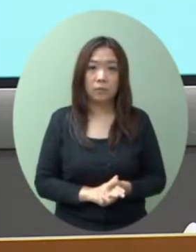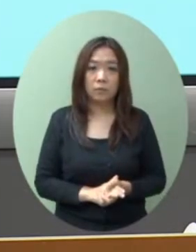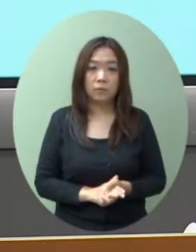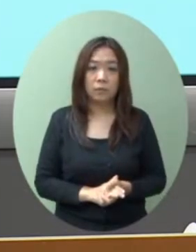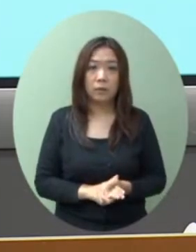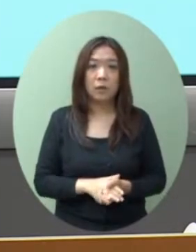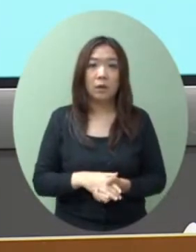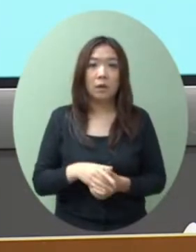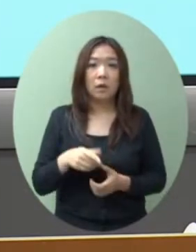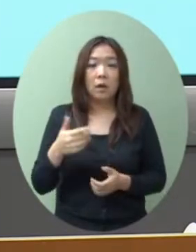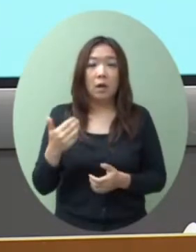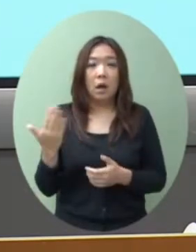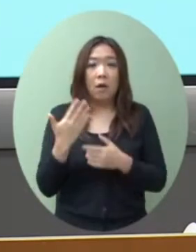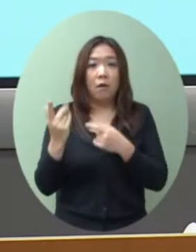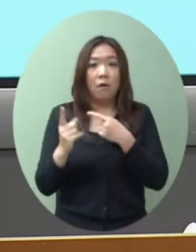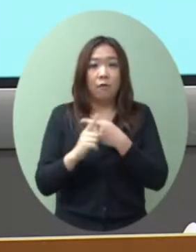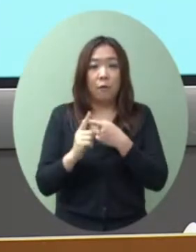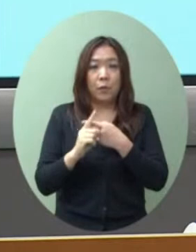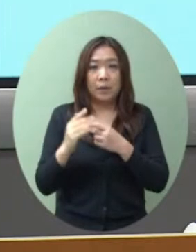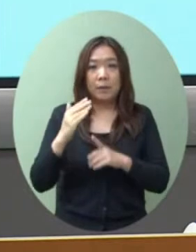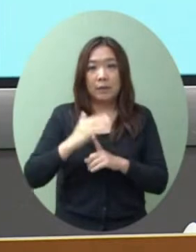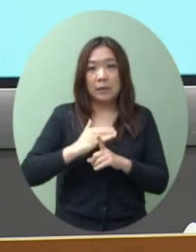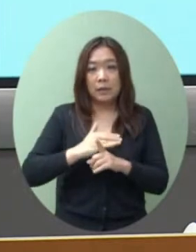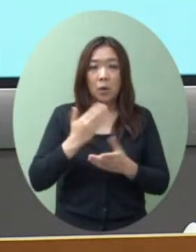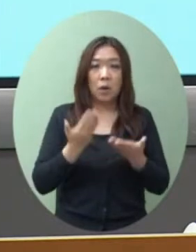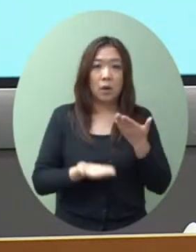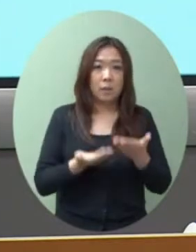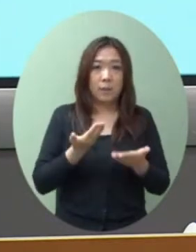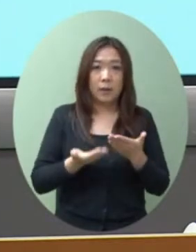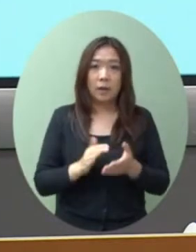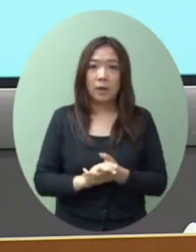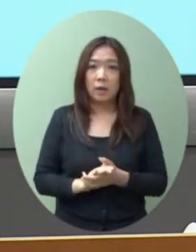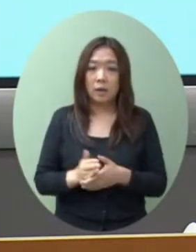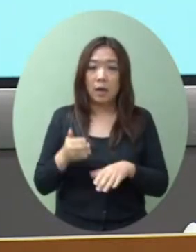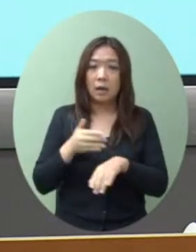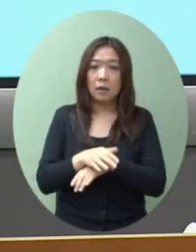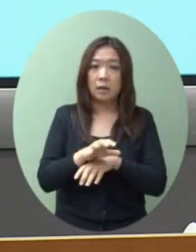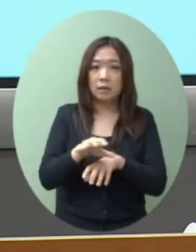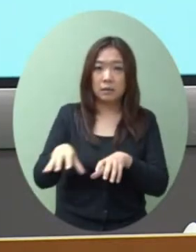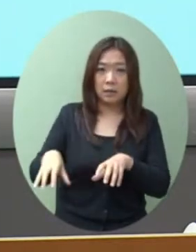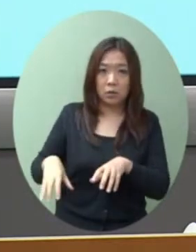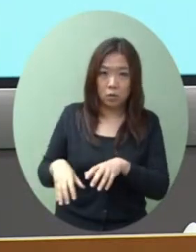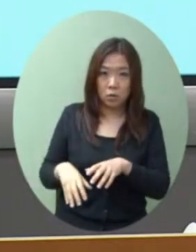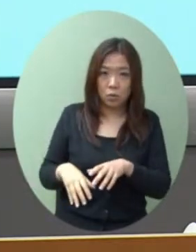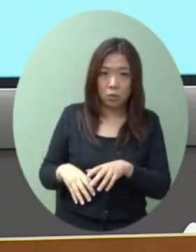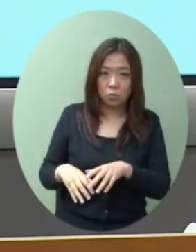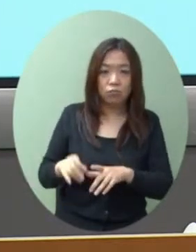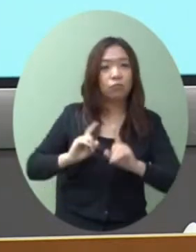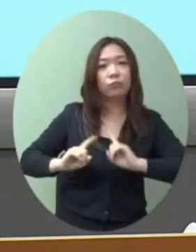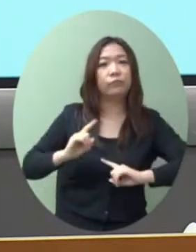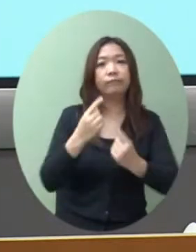of transmission in society, in districts.